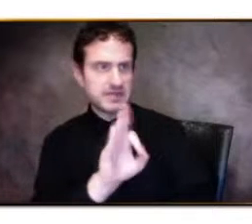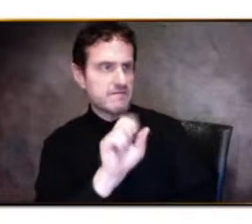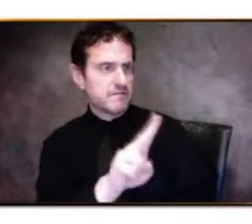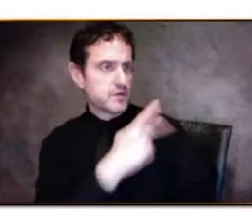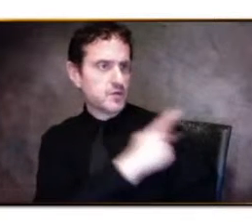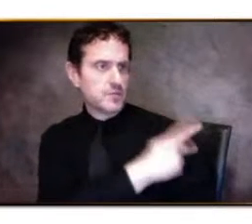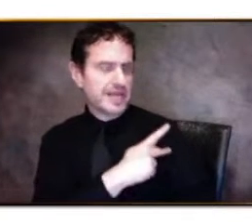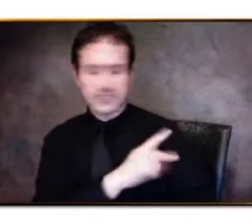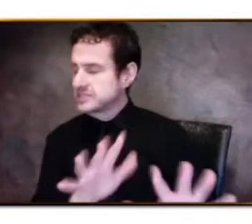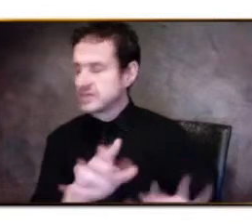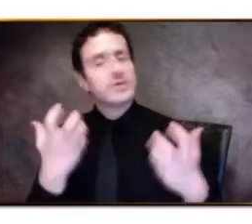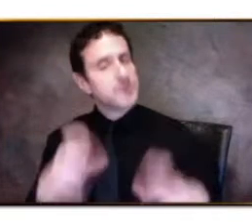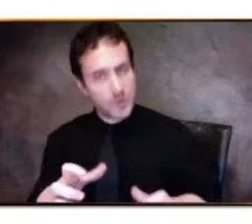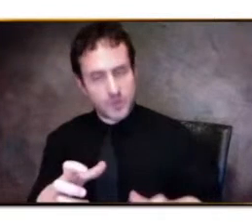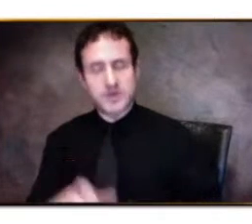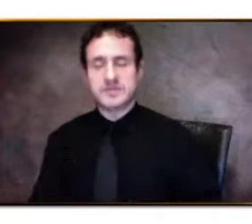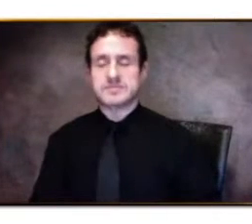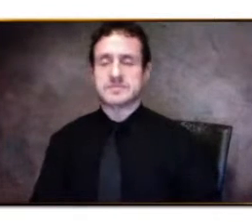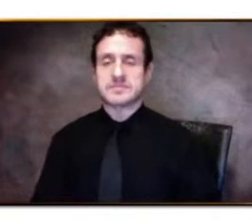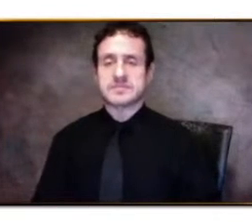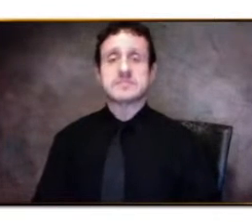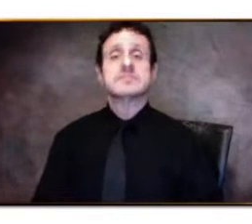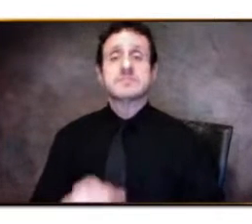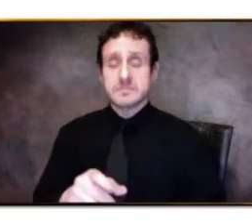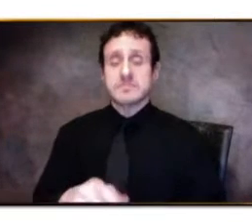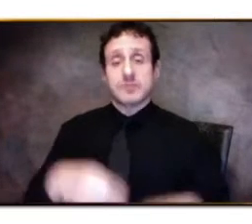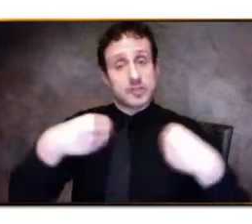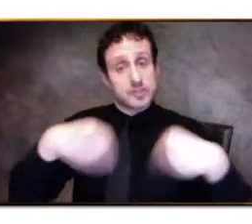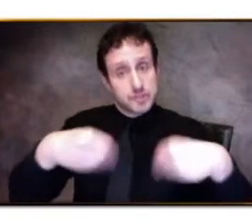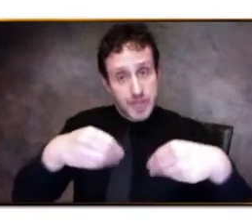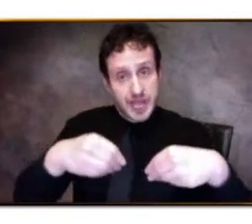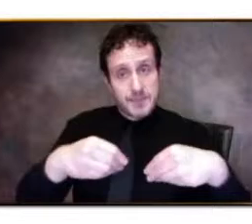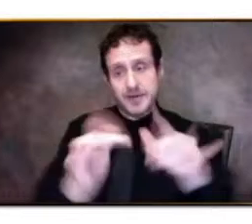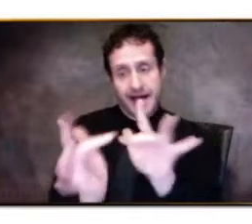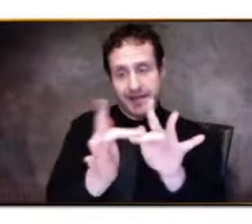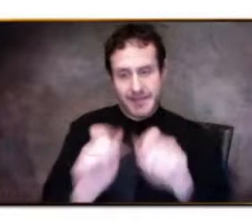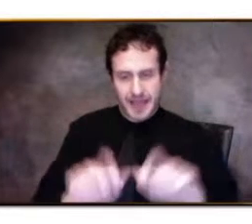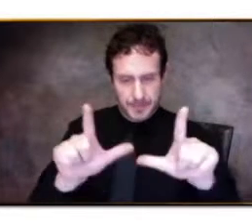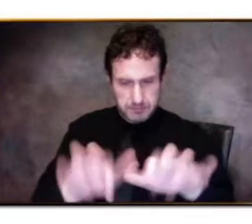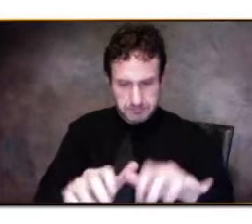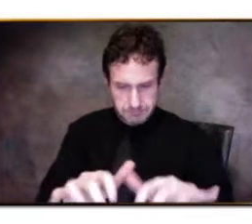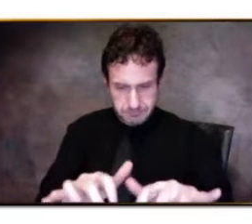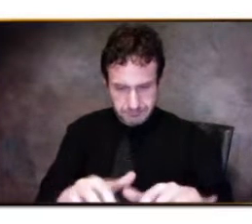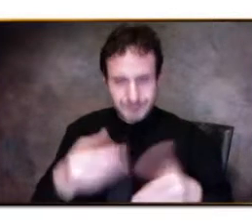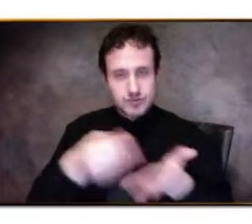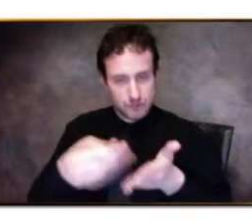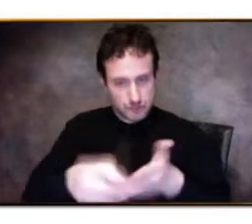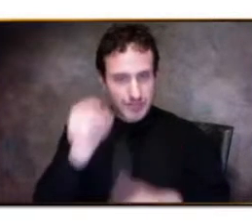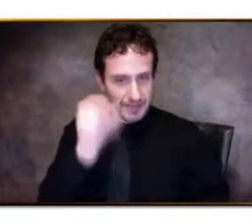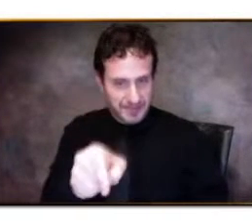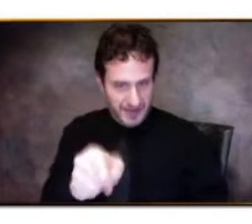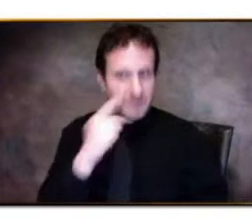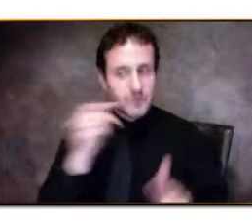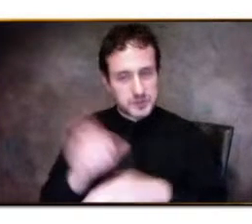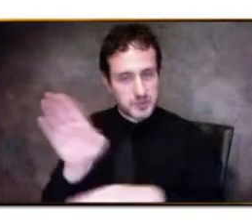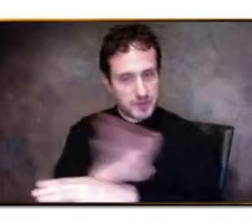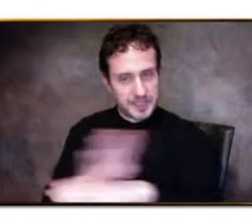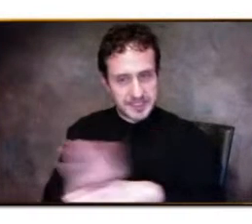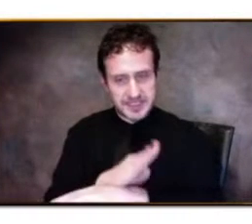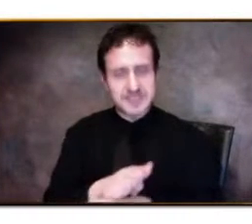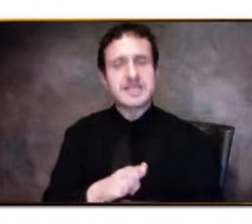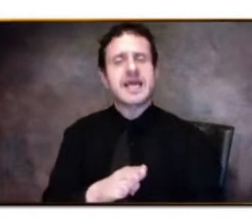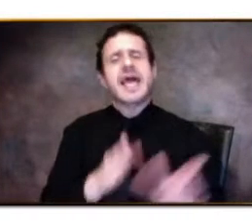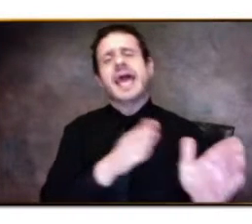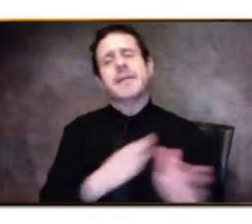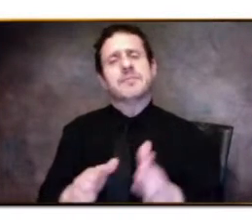Shop small businesses online. And if you'd like, maybe start planning ahead for all the great celebrations and weddings and